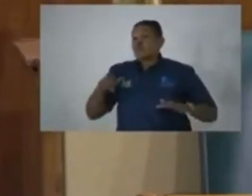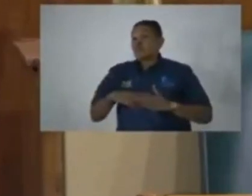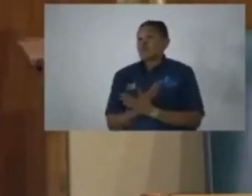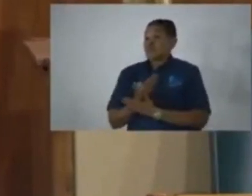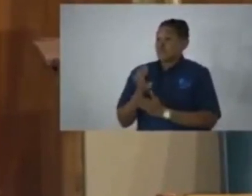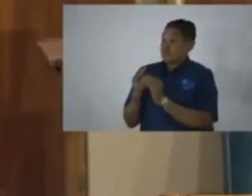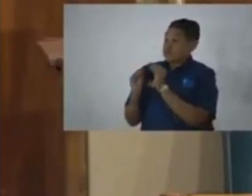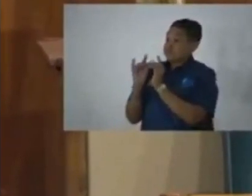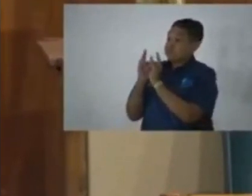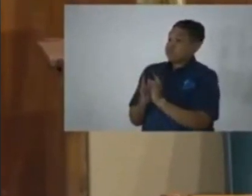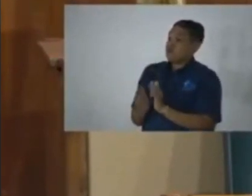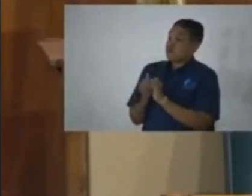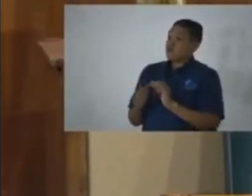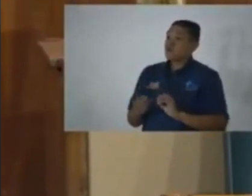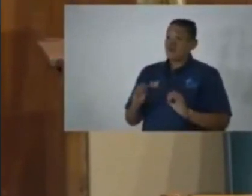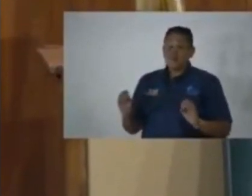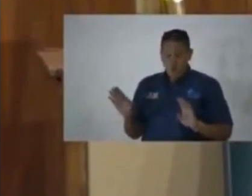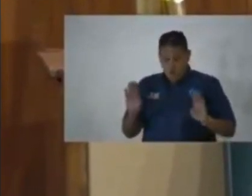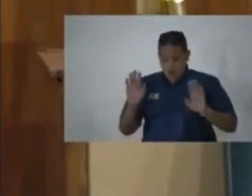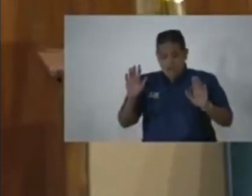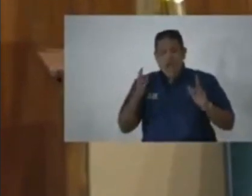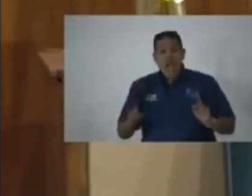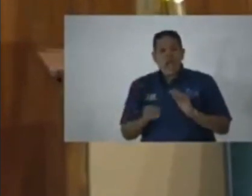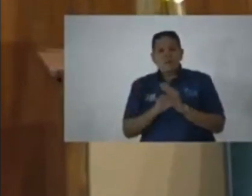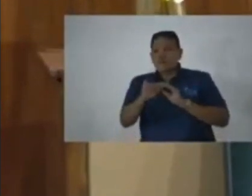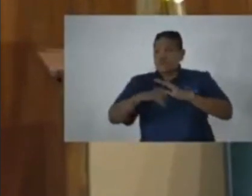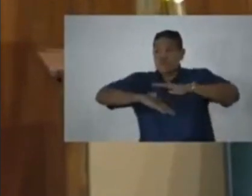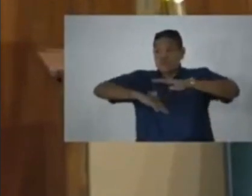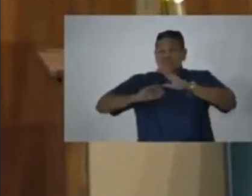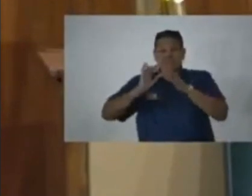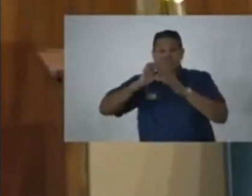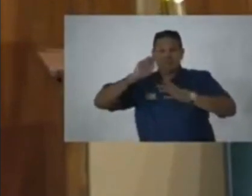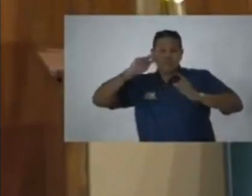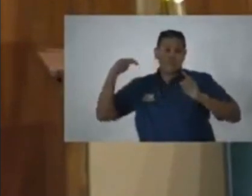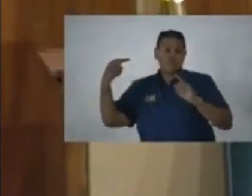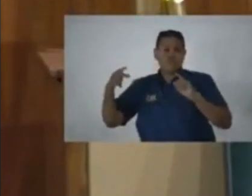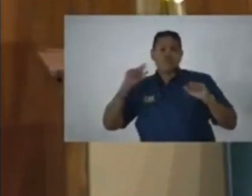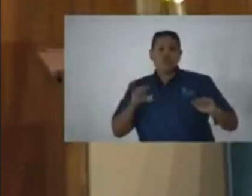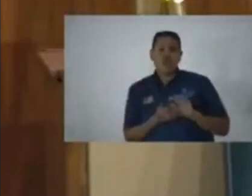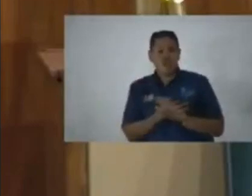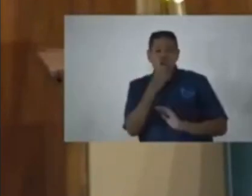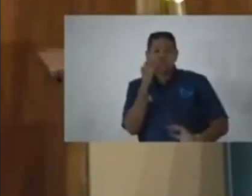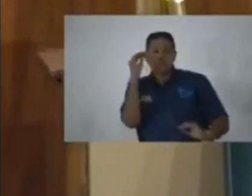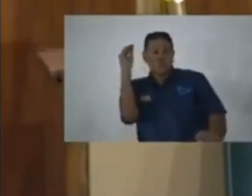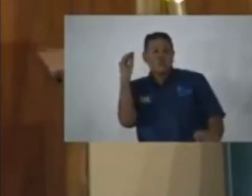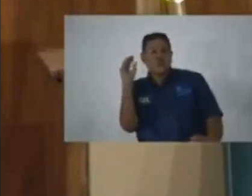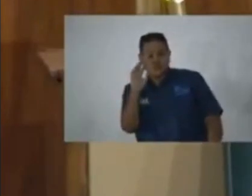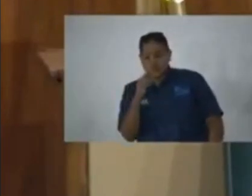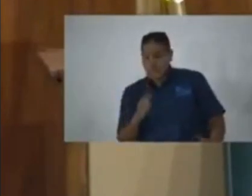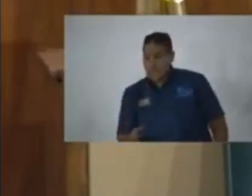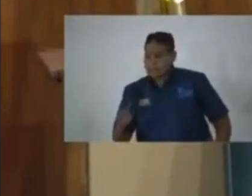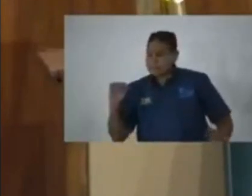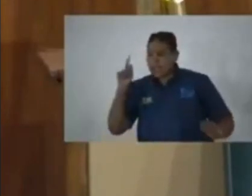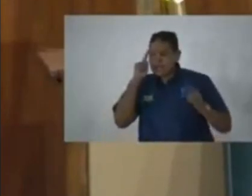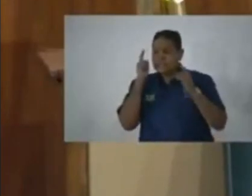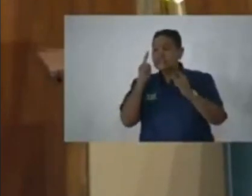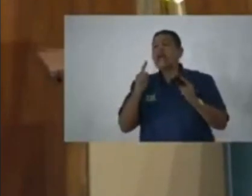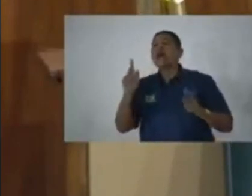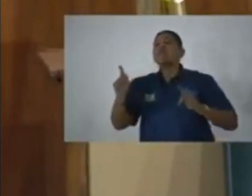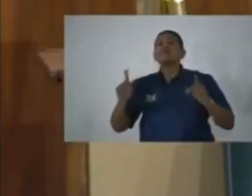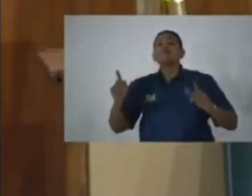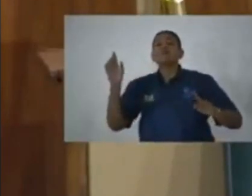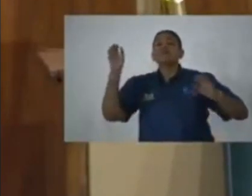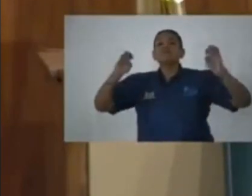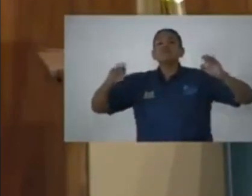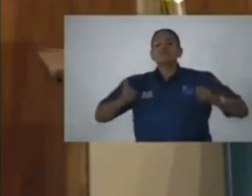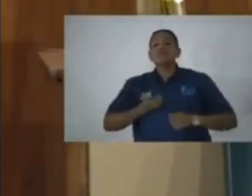renewal without misconduct, just on the basis of a perception of competence to teach. It may target outspoken